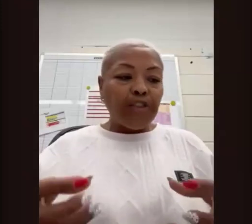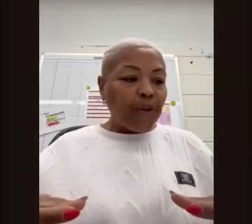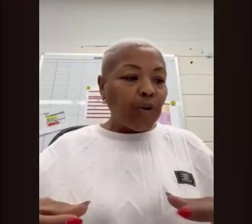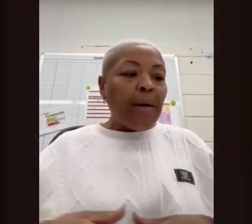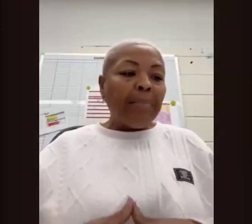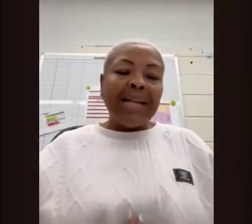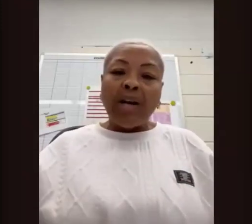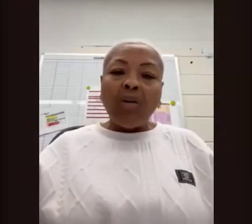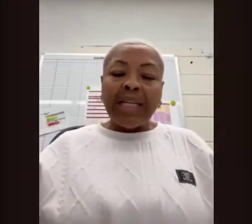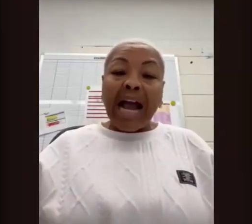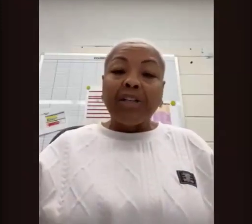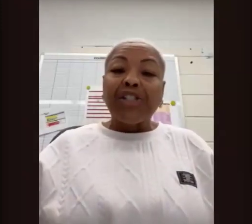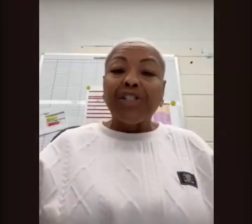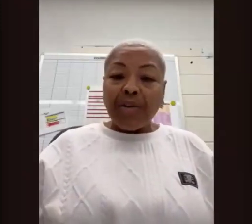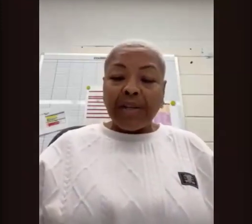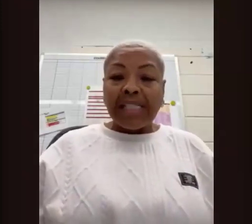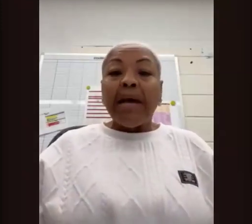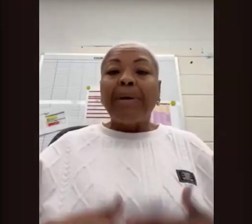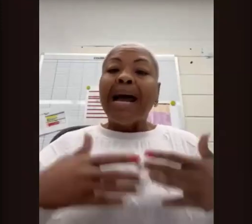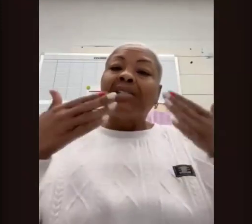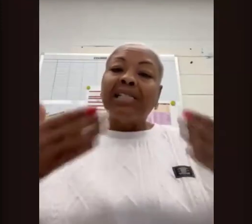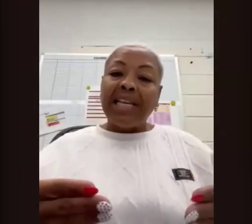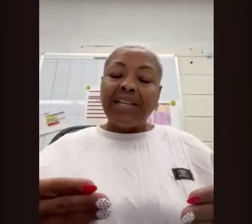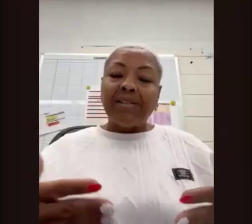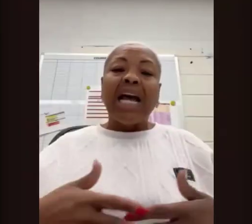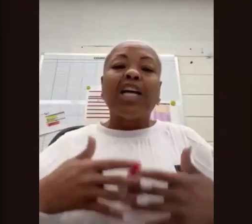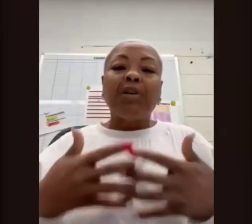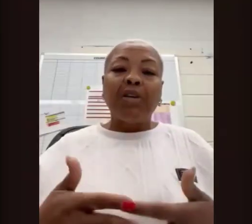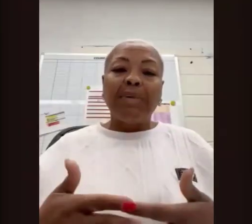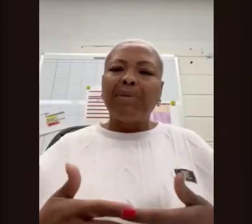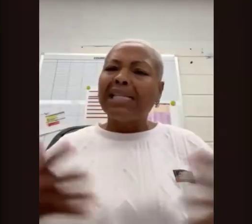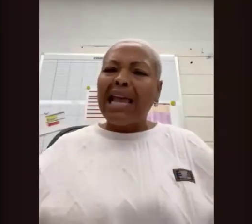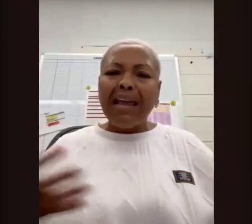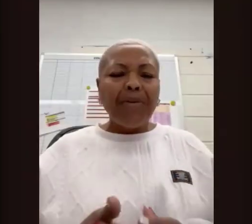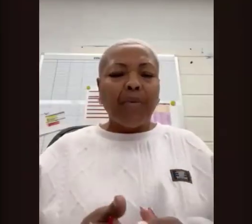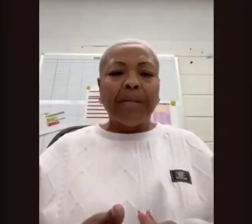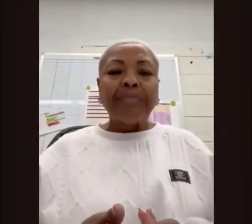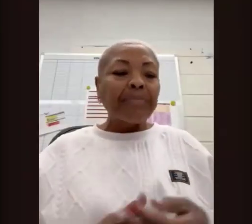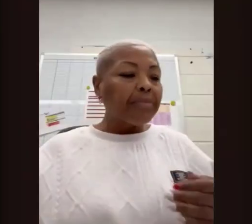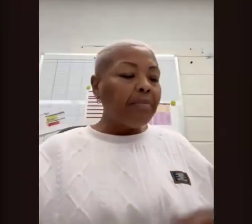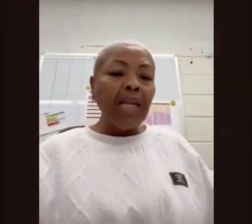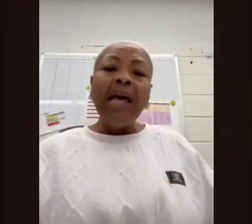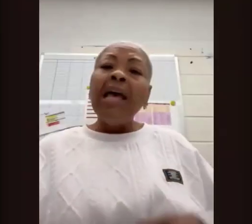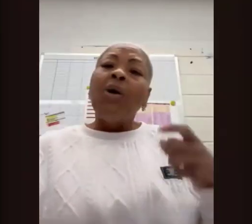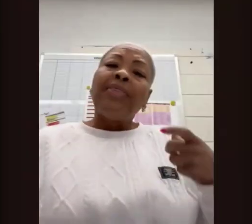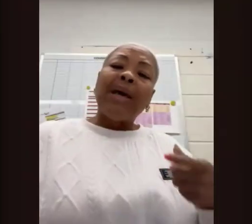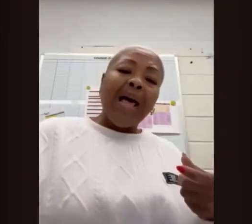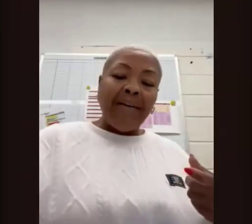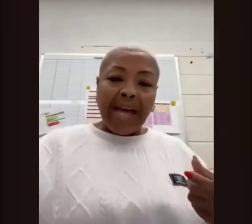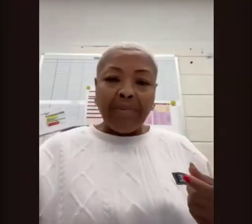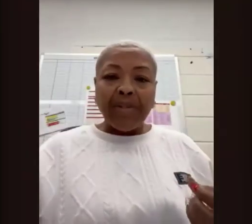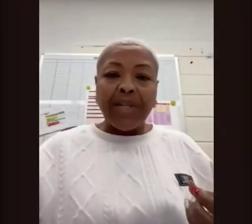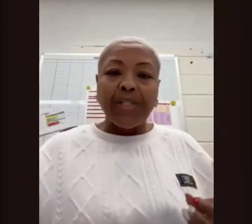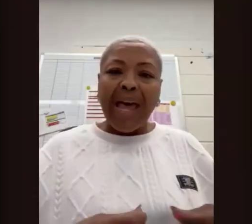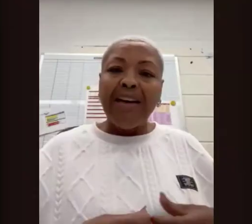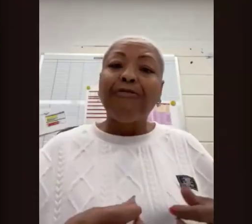have great food. They're not only. But there was a second one.